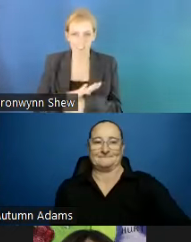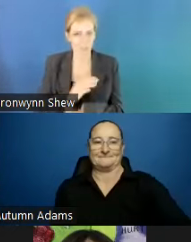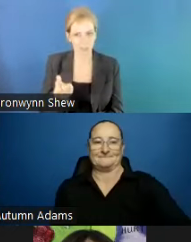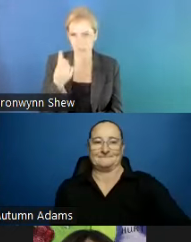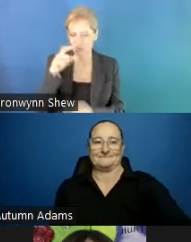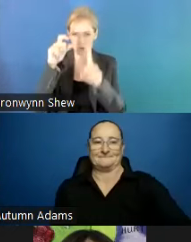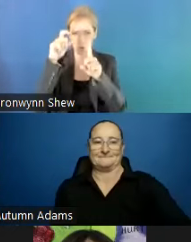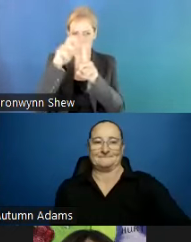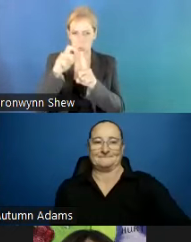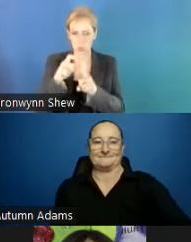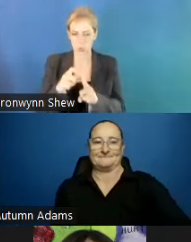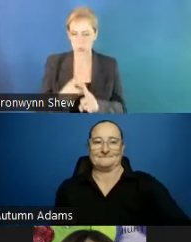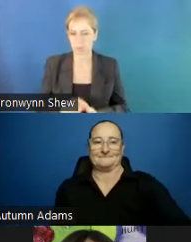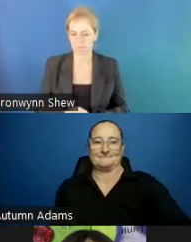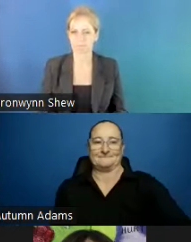thing.